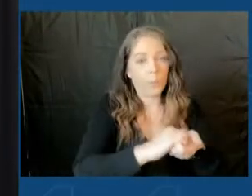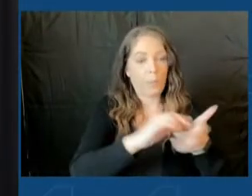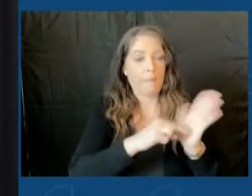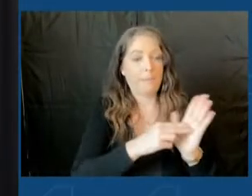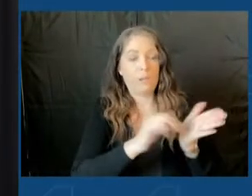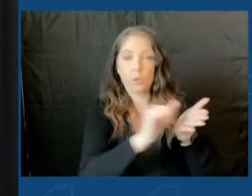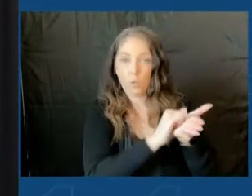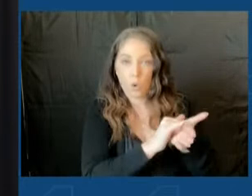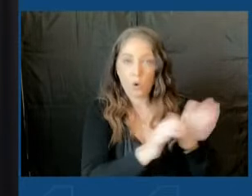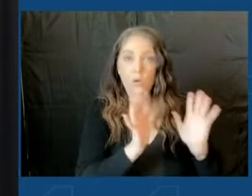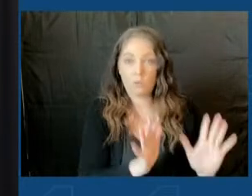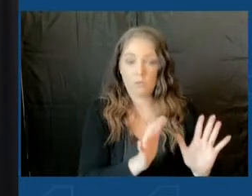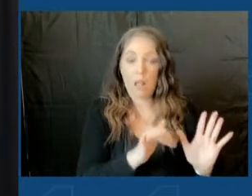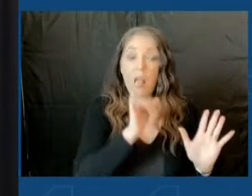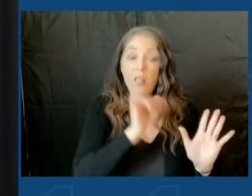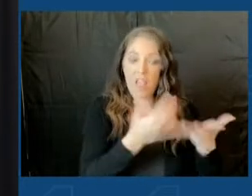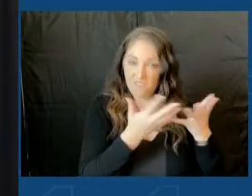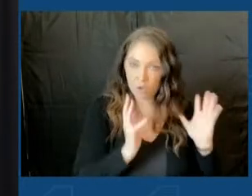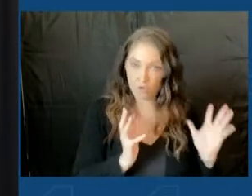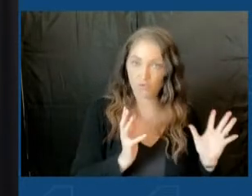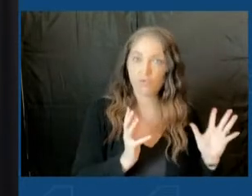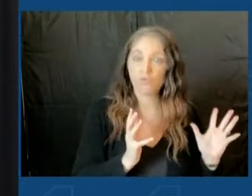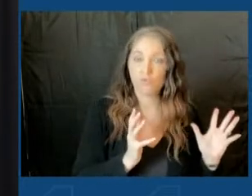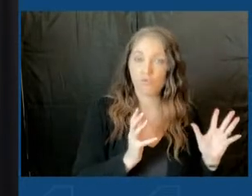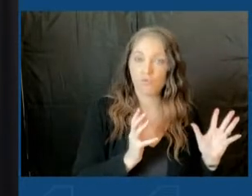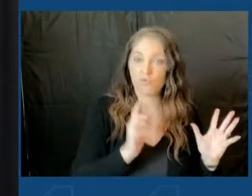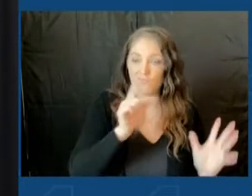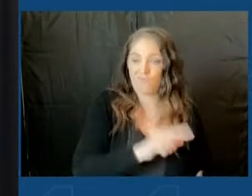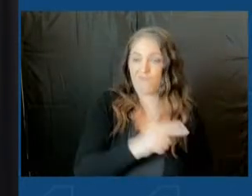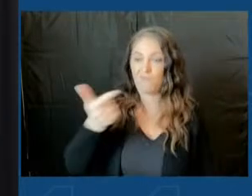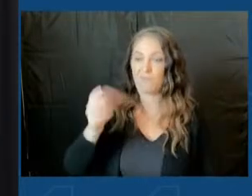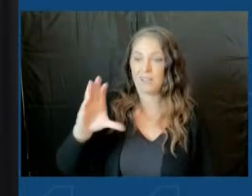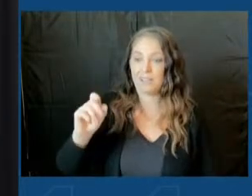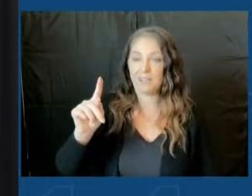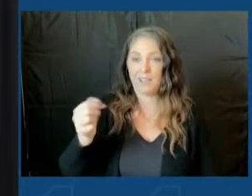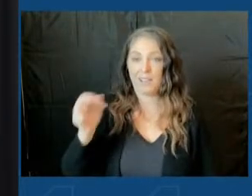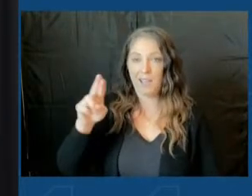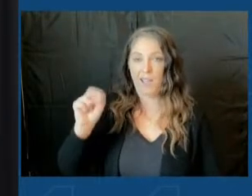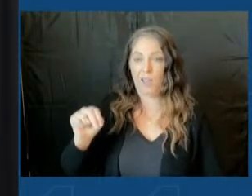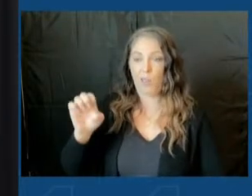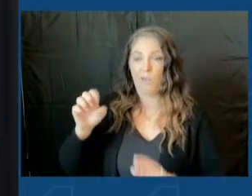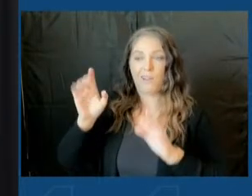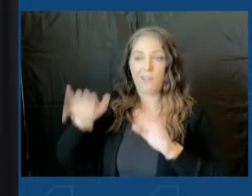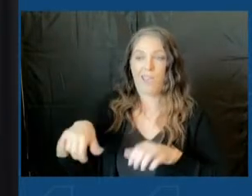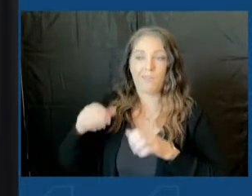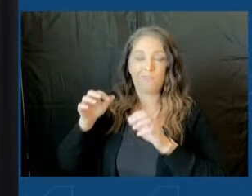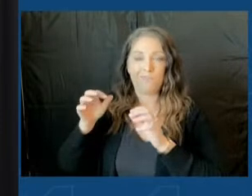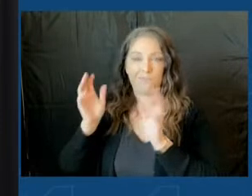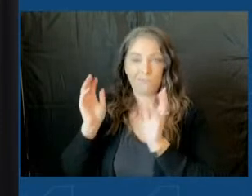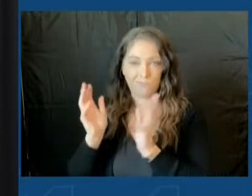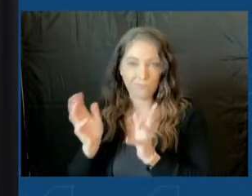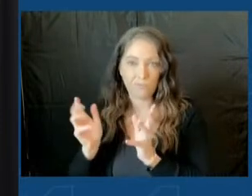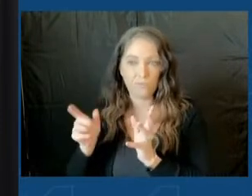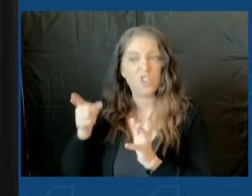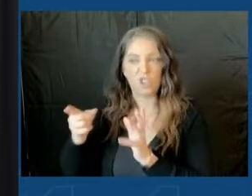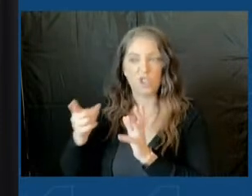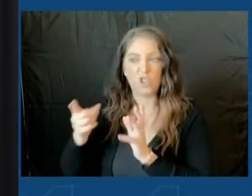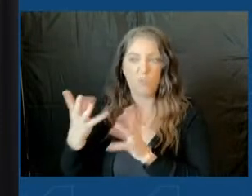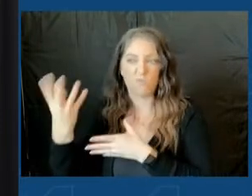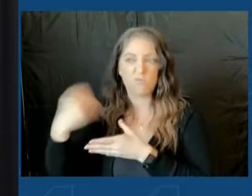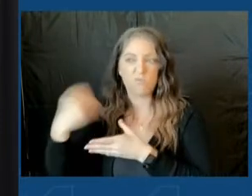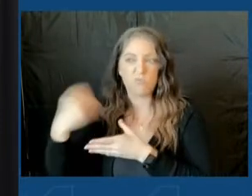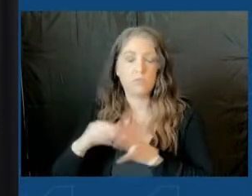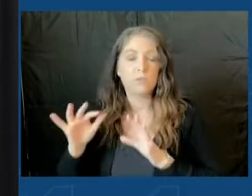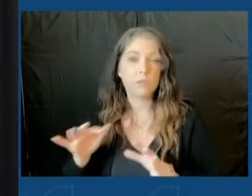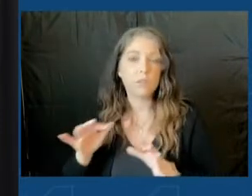got through that milestone. And I'll let Catherine speak to this because she was involved as very hands-on to make sure that